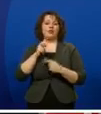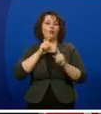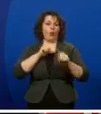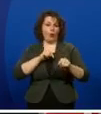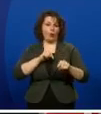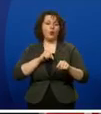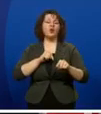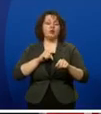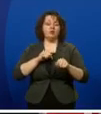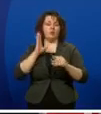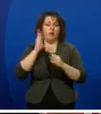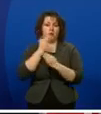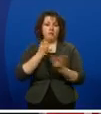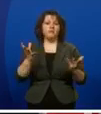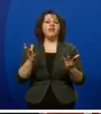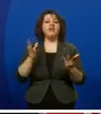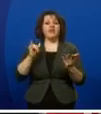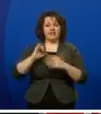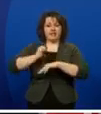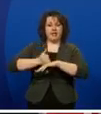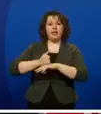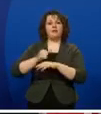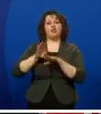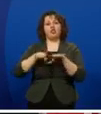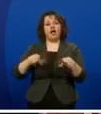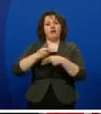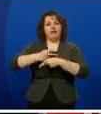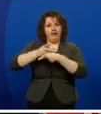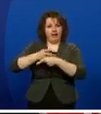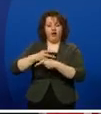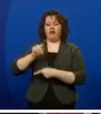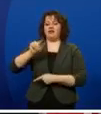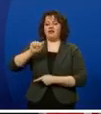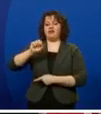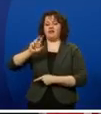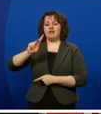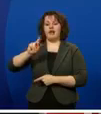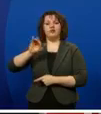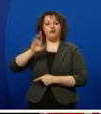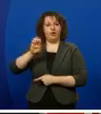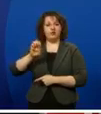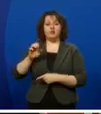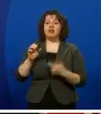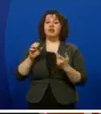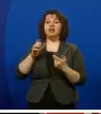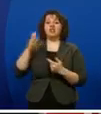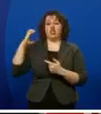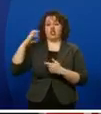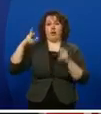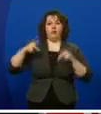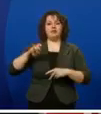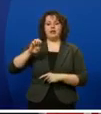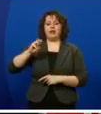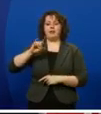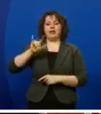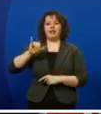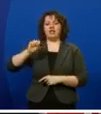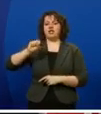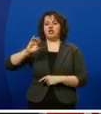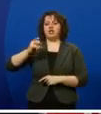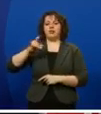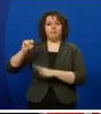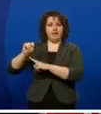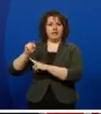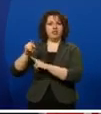the Governor's Child Care Task Force, which will be chaired by Emily Schmidt. She is the General Counsel of Soup Cup